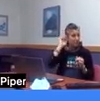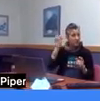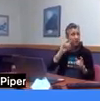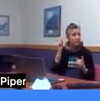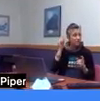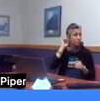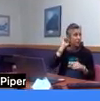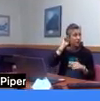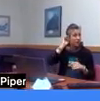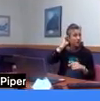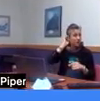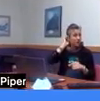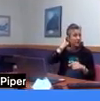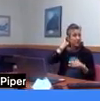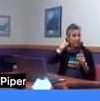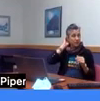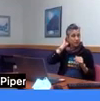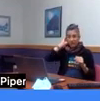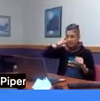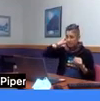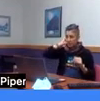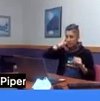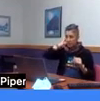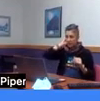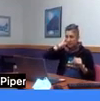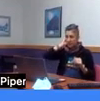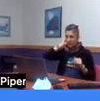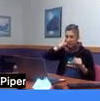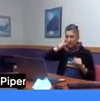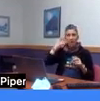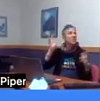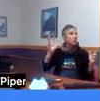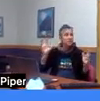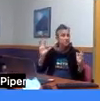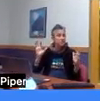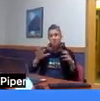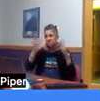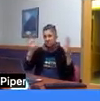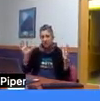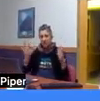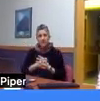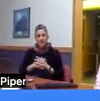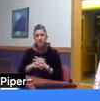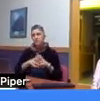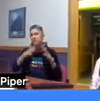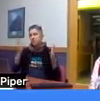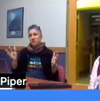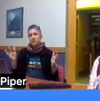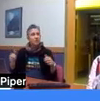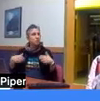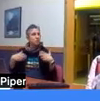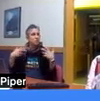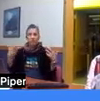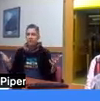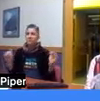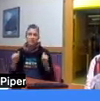that so that my colleagues are aware that that's the speculum that needs to be used for that patient or other particulars with the exam. This patient needs